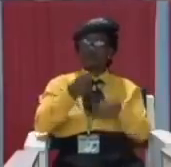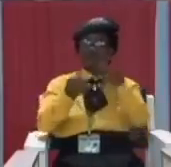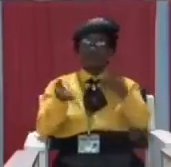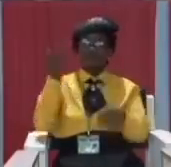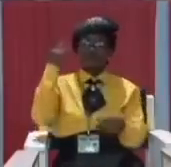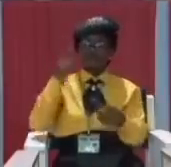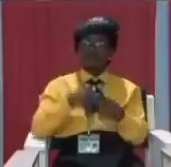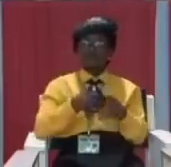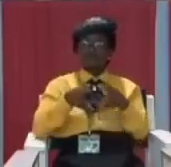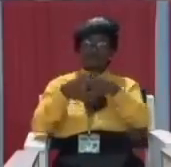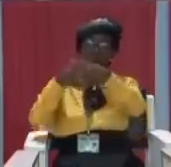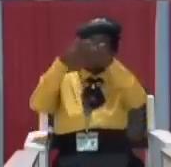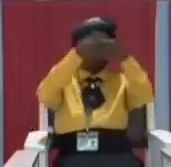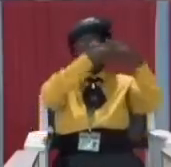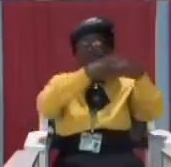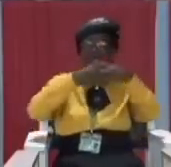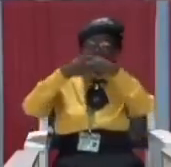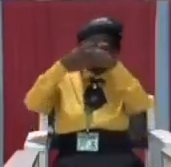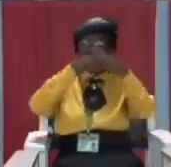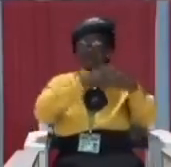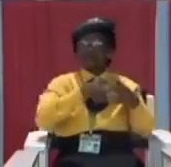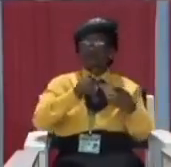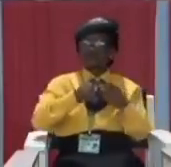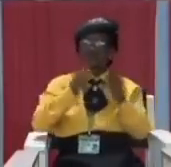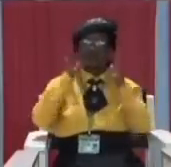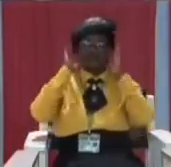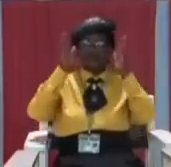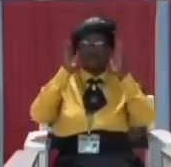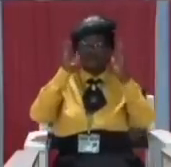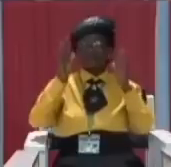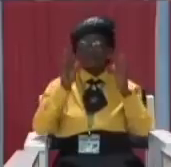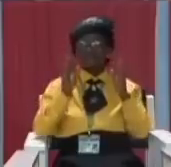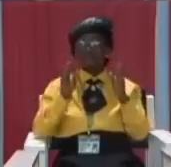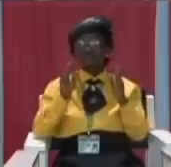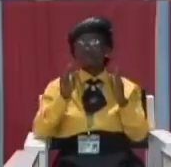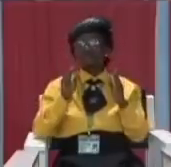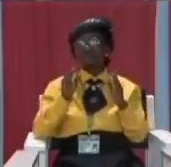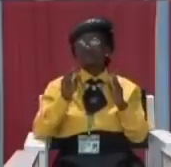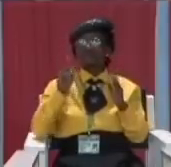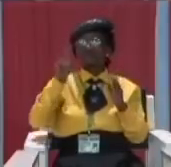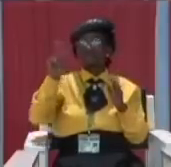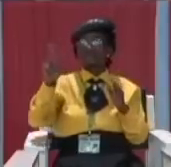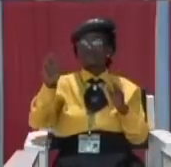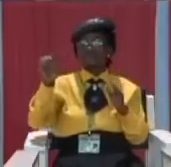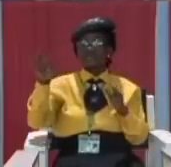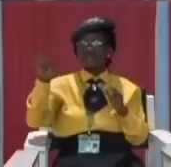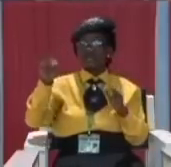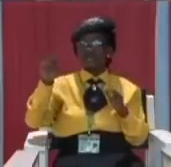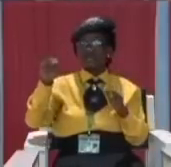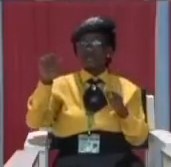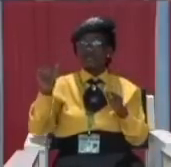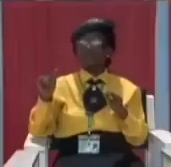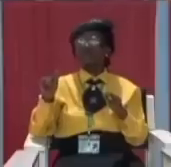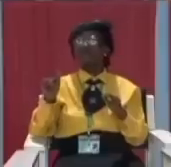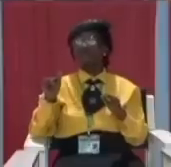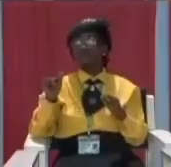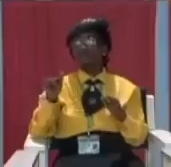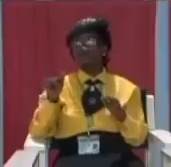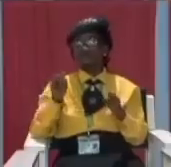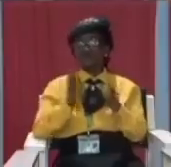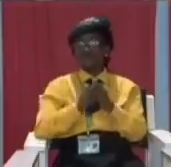to America to attend Kenyatta camp meeting way back in